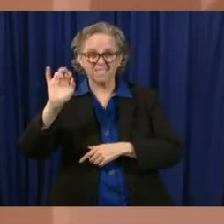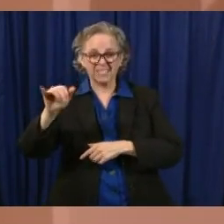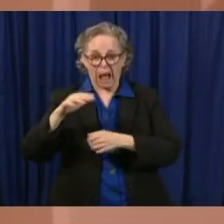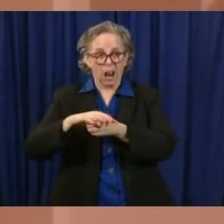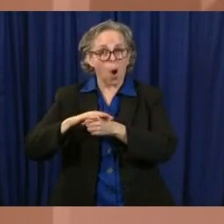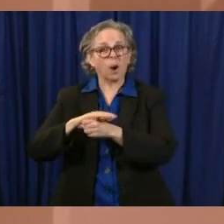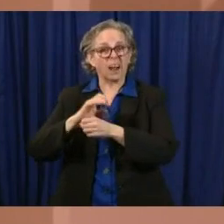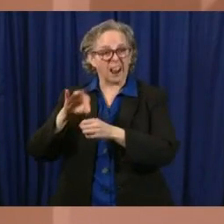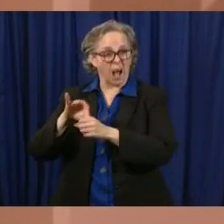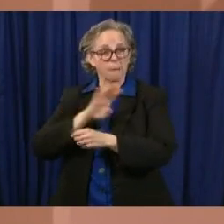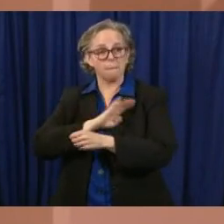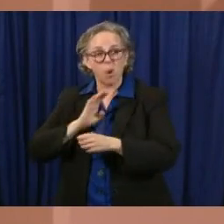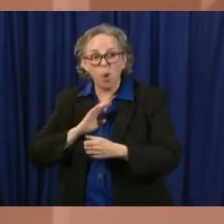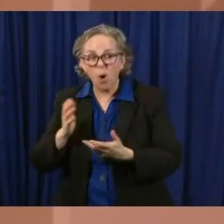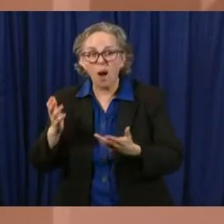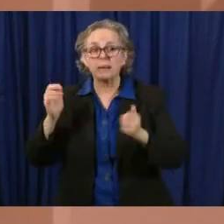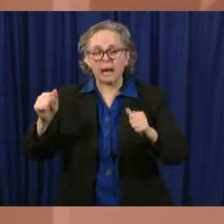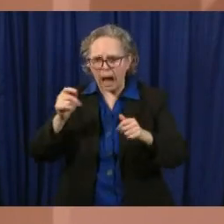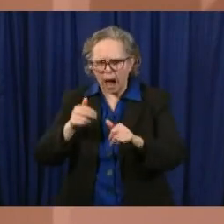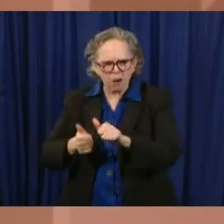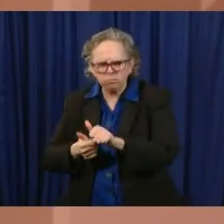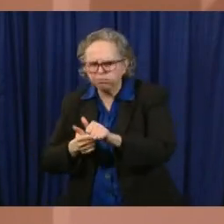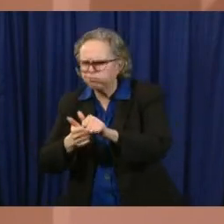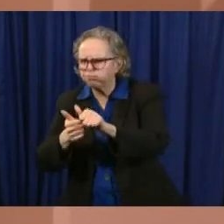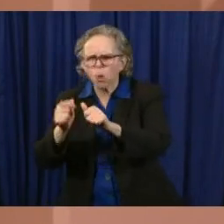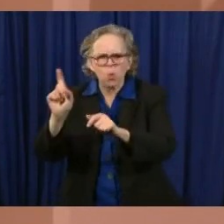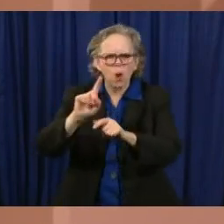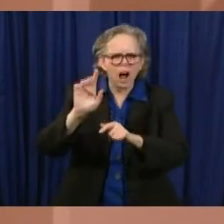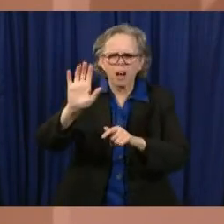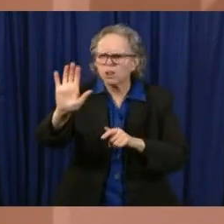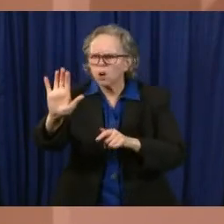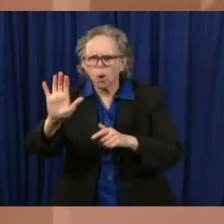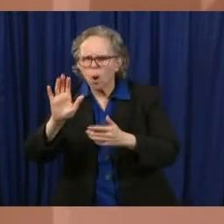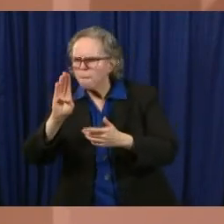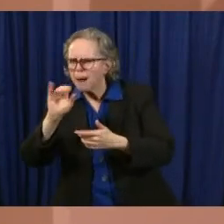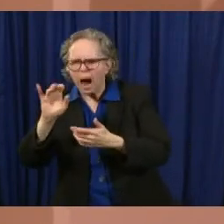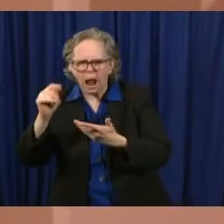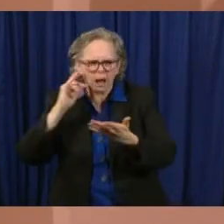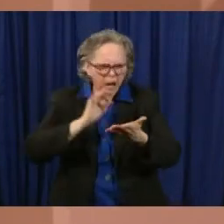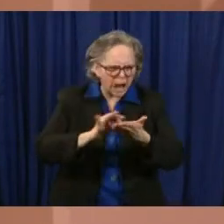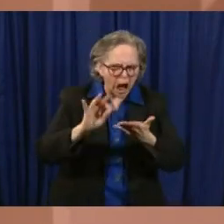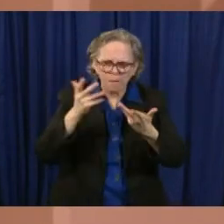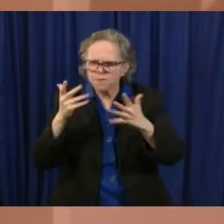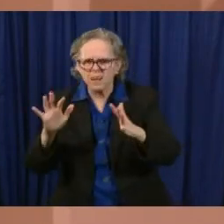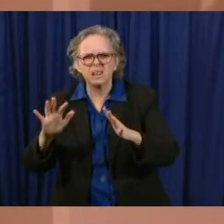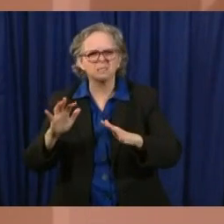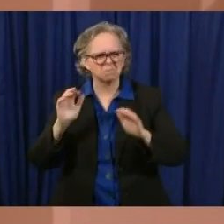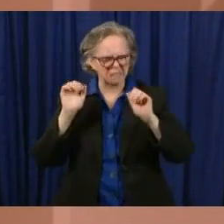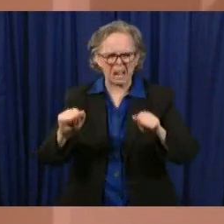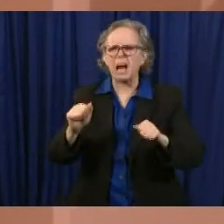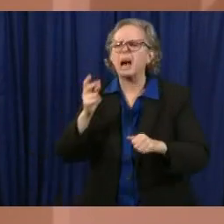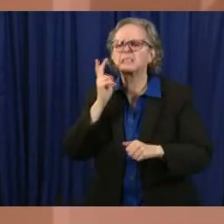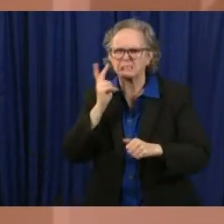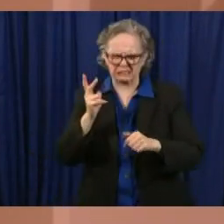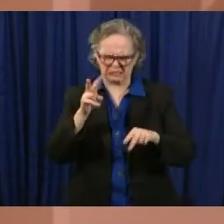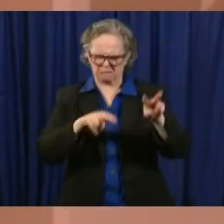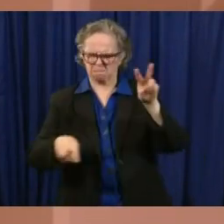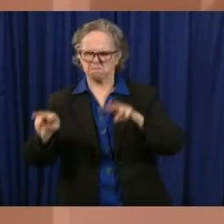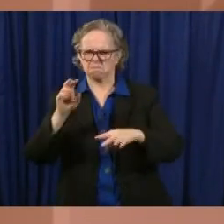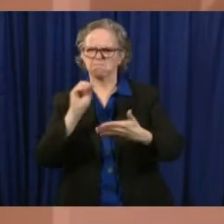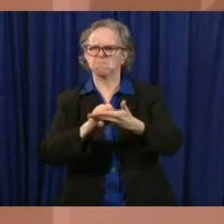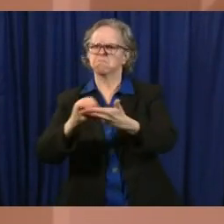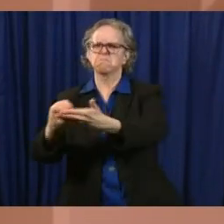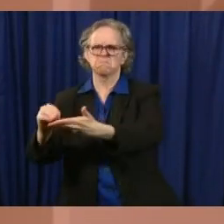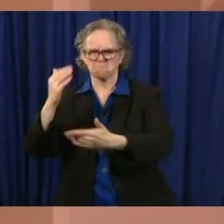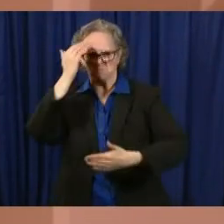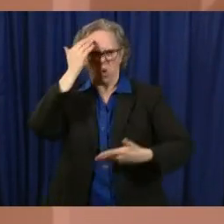ensure that it's counted. So we have that, the technology is available for you to be able to do that, to provide a great deal of reassurance to you that